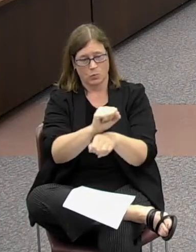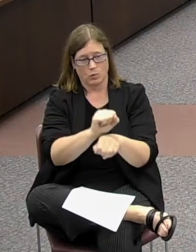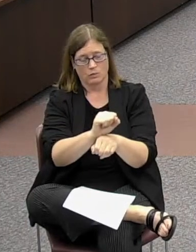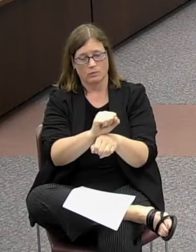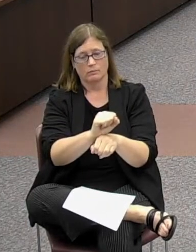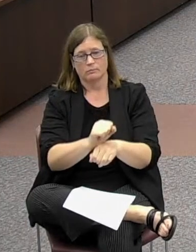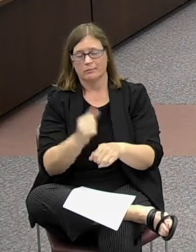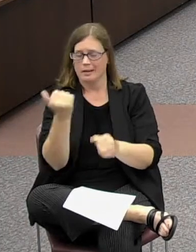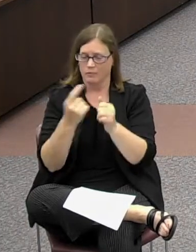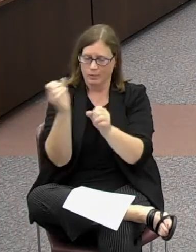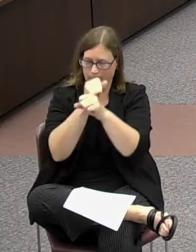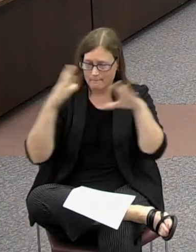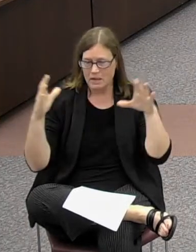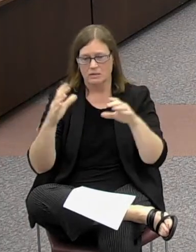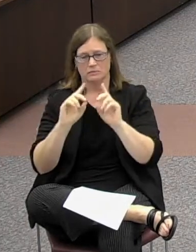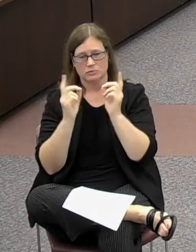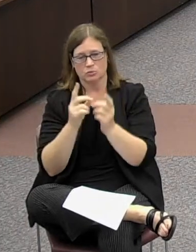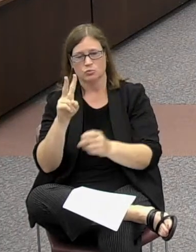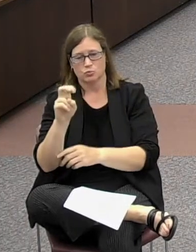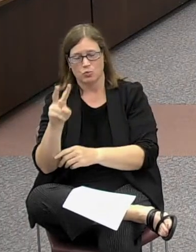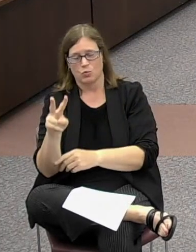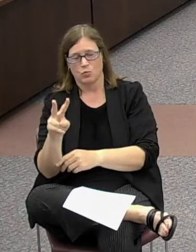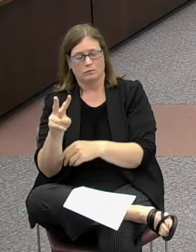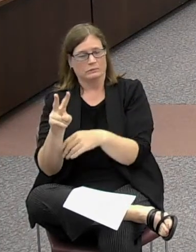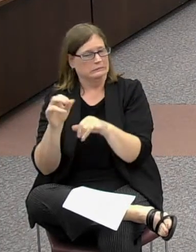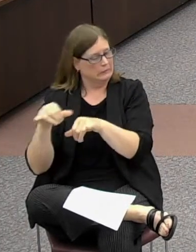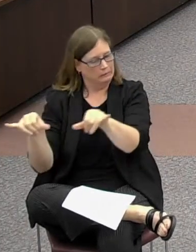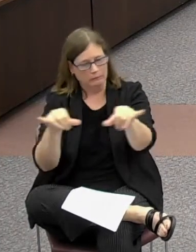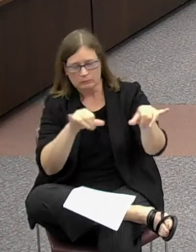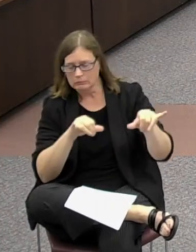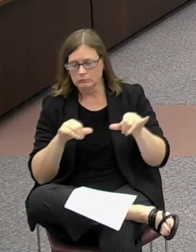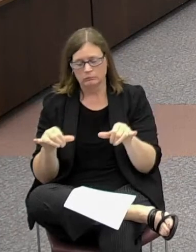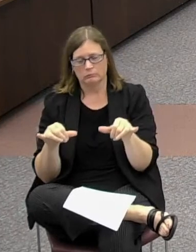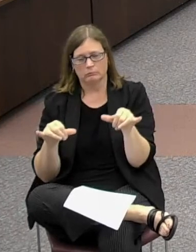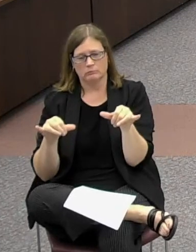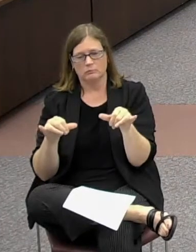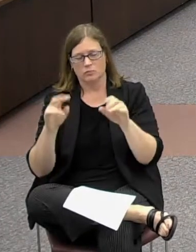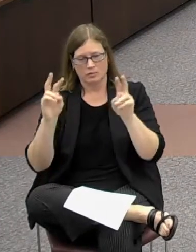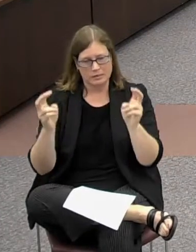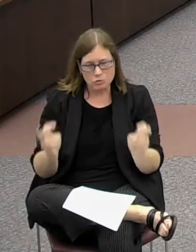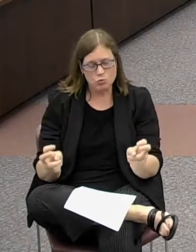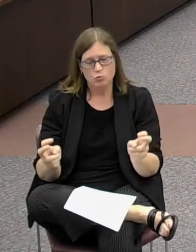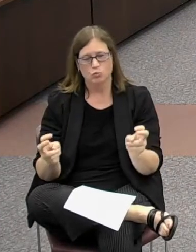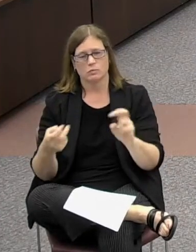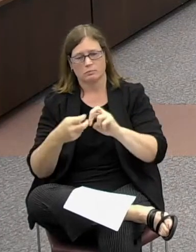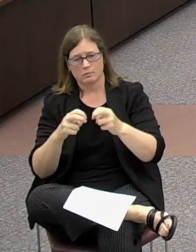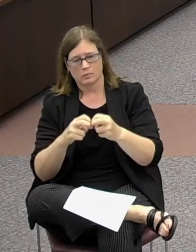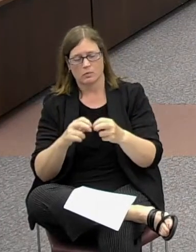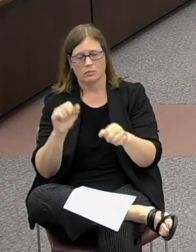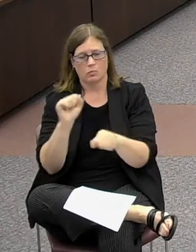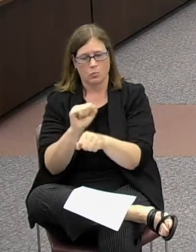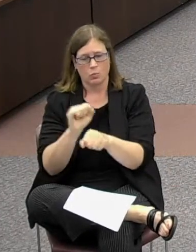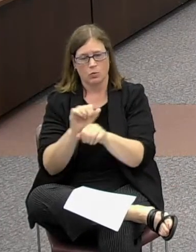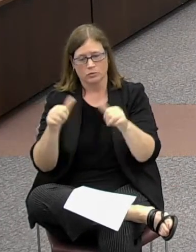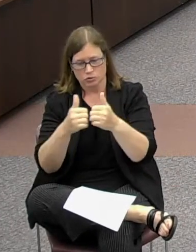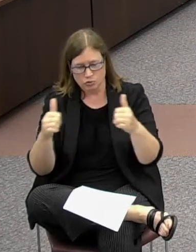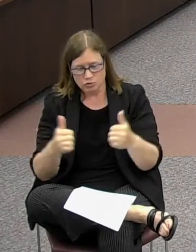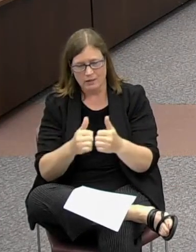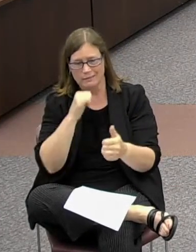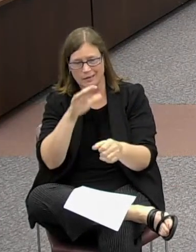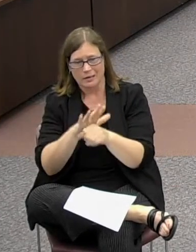everyone can imagine, District 202 is not immune right now to the issues of workforce challenges.